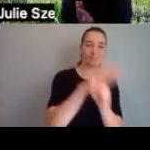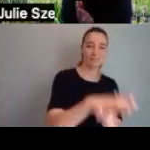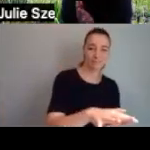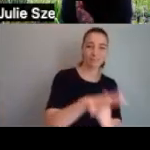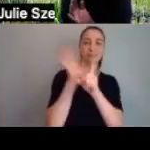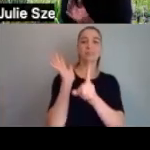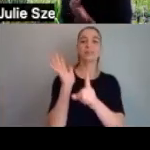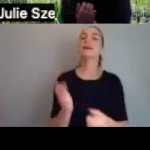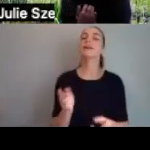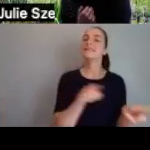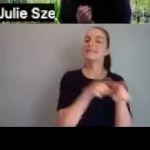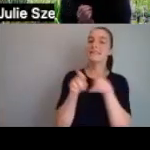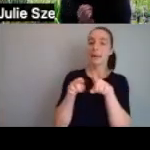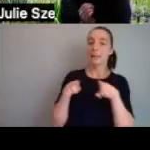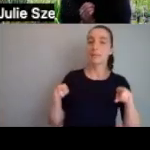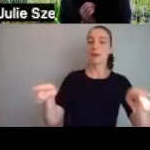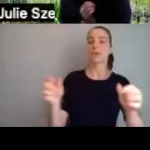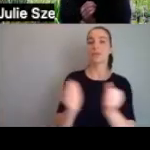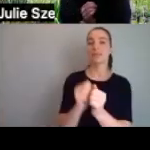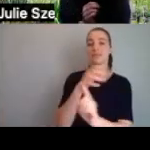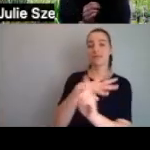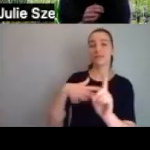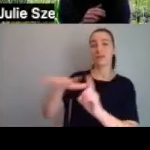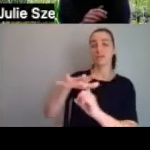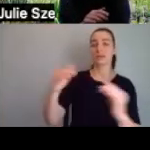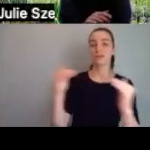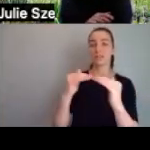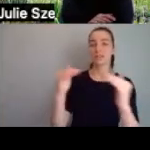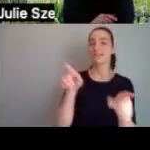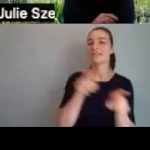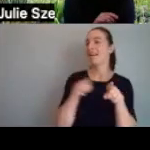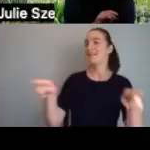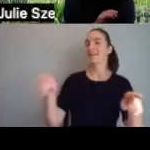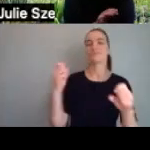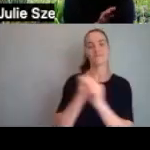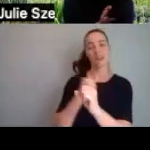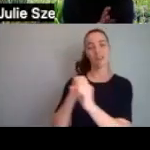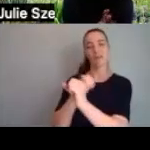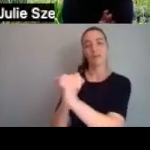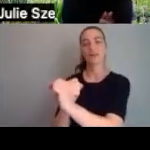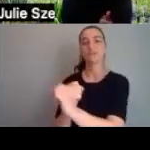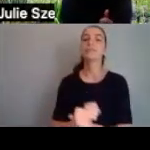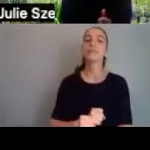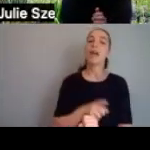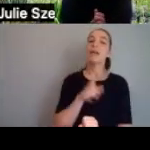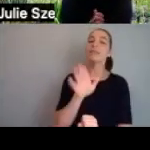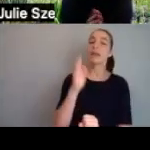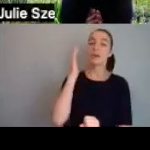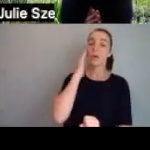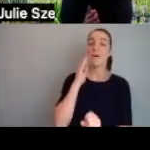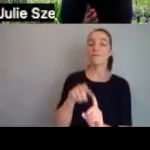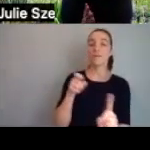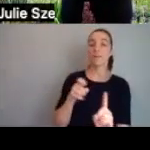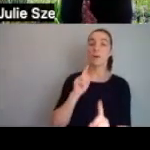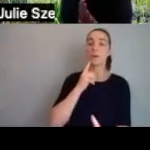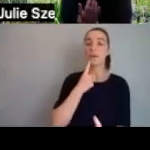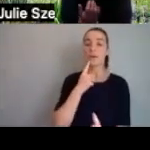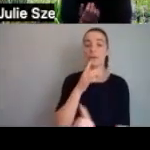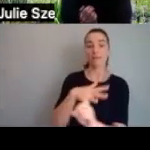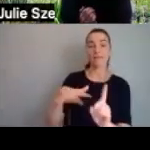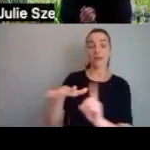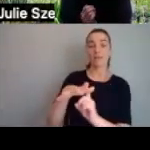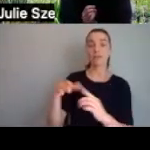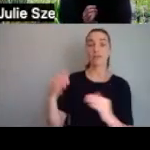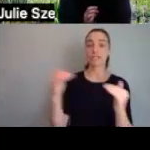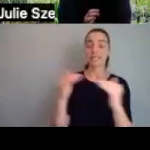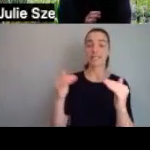of critical environmental justice scholarship really draws, course, from David Pello's critical environmental justice, and so